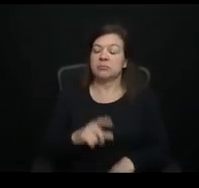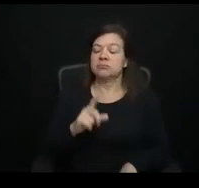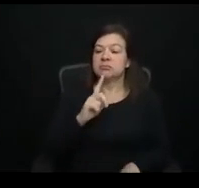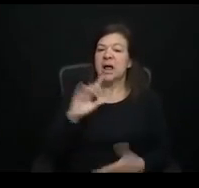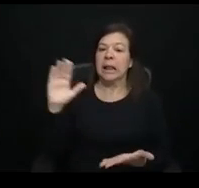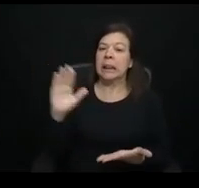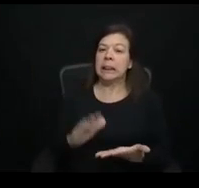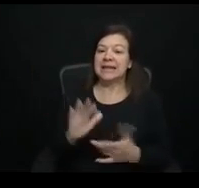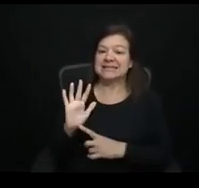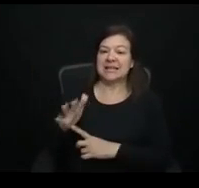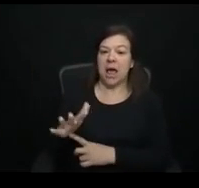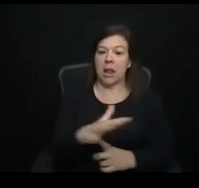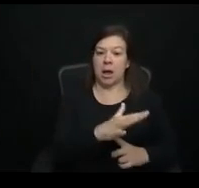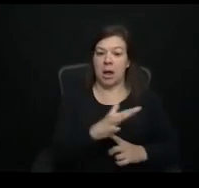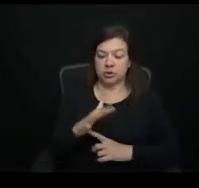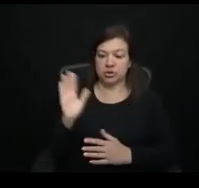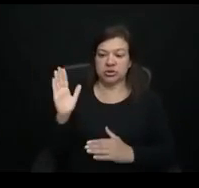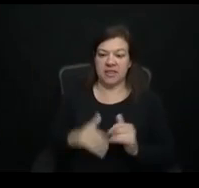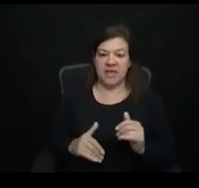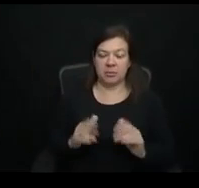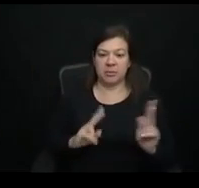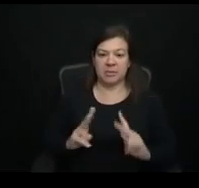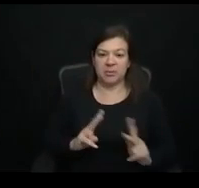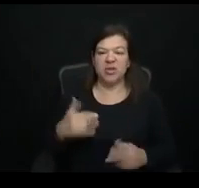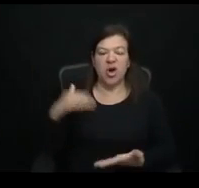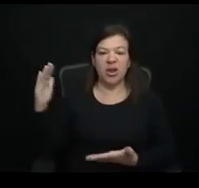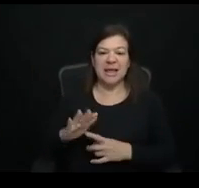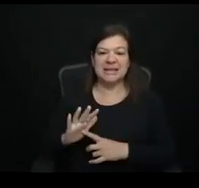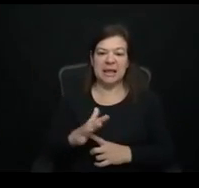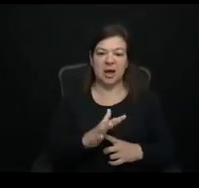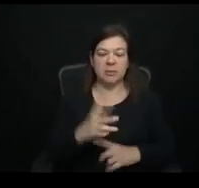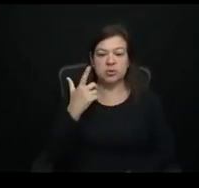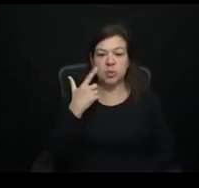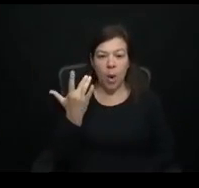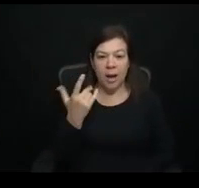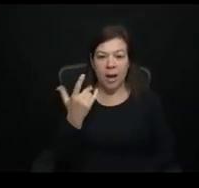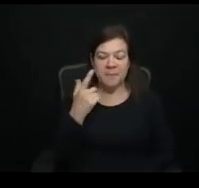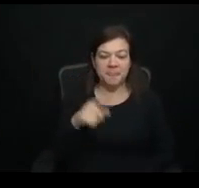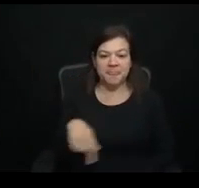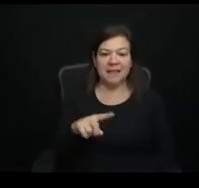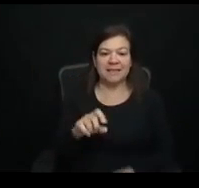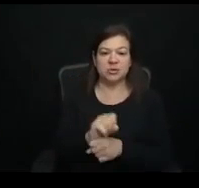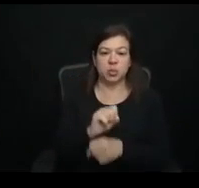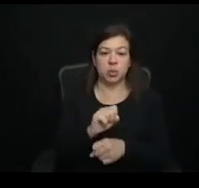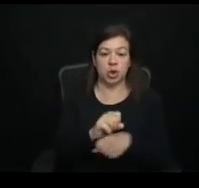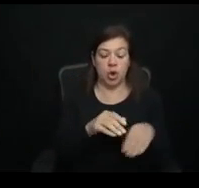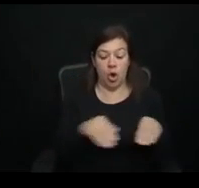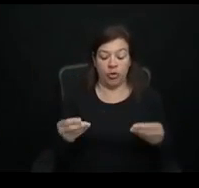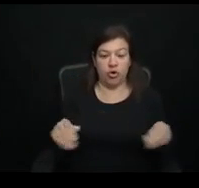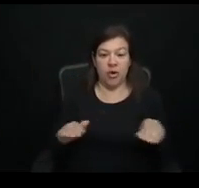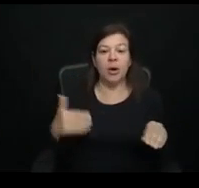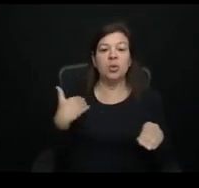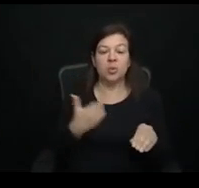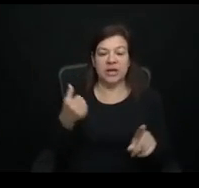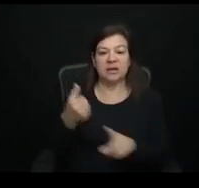probably noticed. There aren't near as many aircraft flying, and that's because they're not necessary. Most of this work along on the ground we can reach with